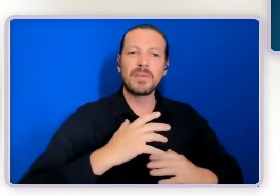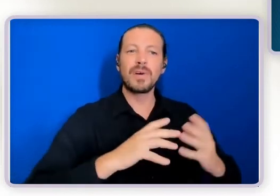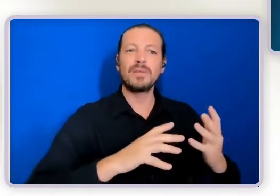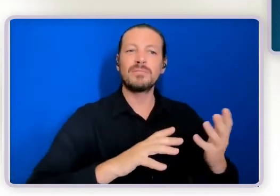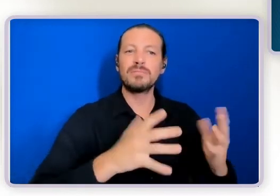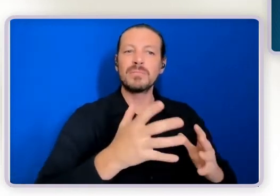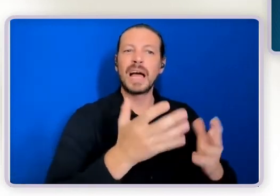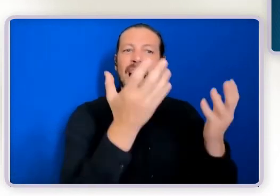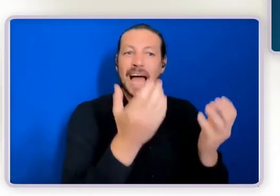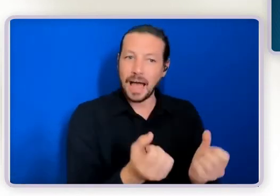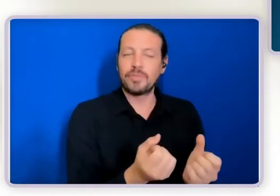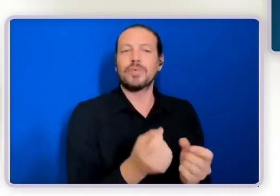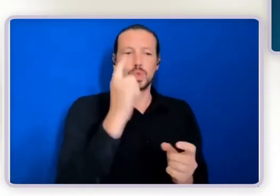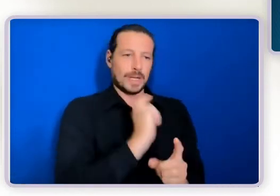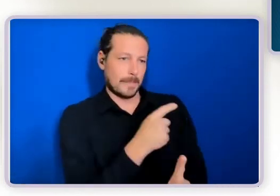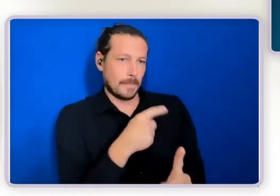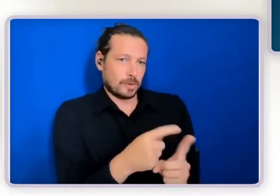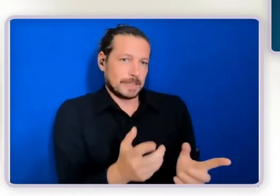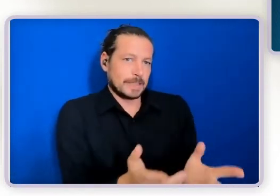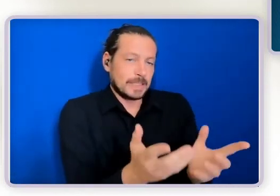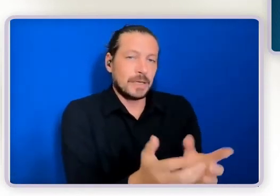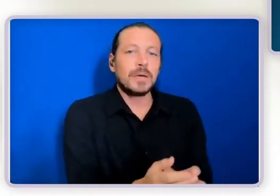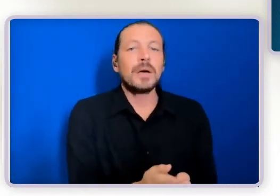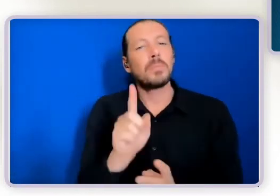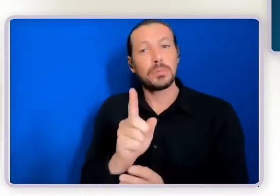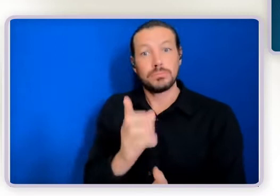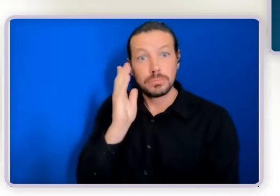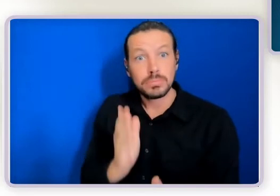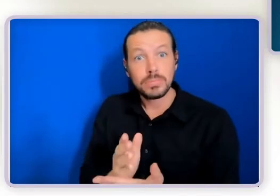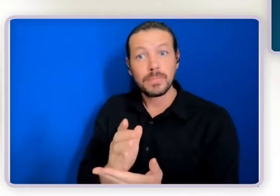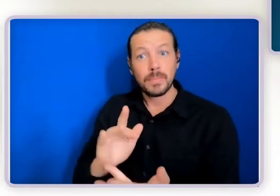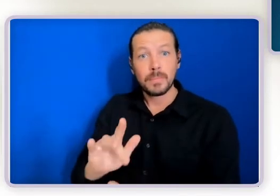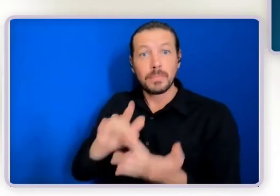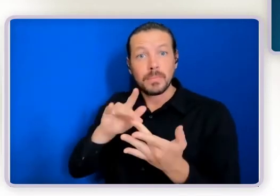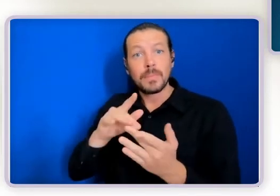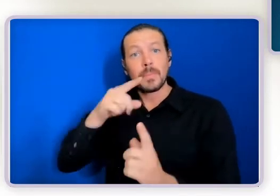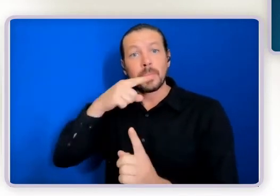at formal positive behaviour support, it's actually much more than that.